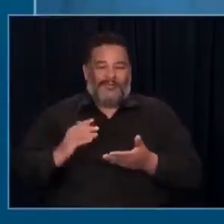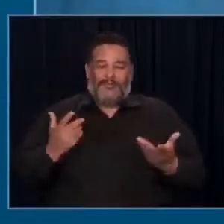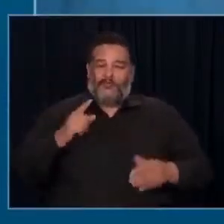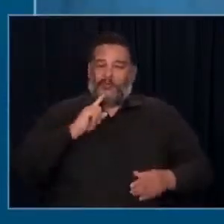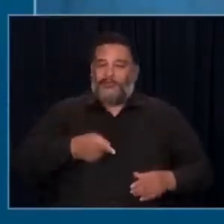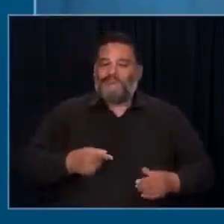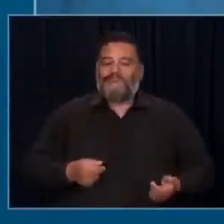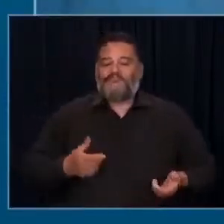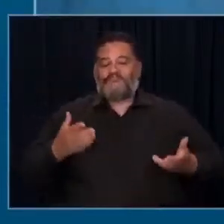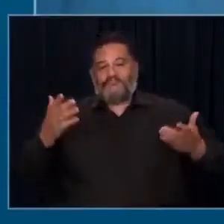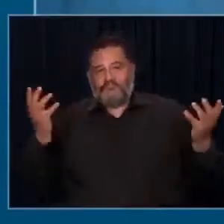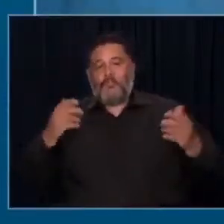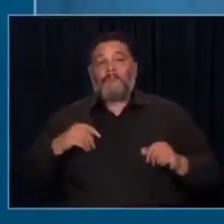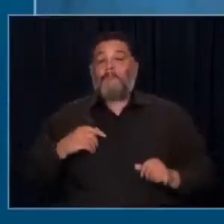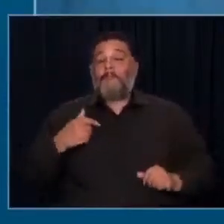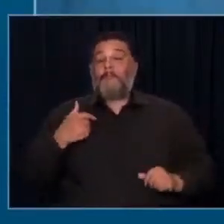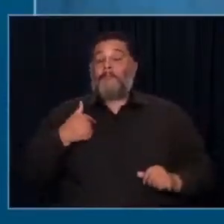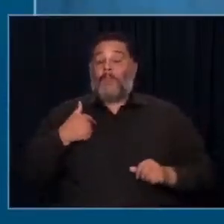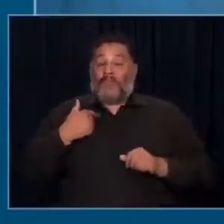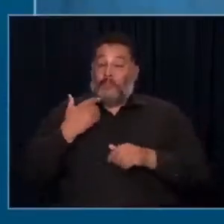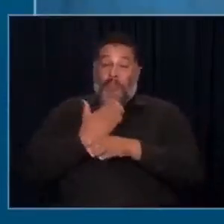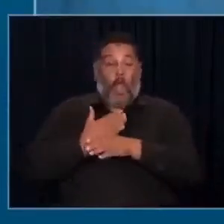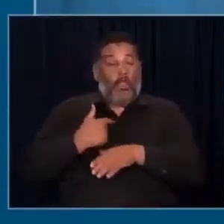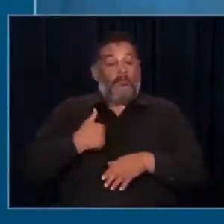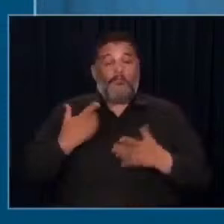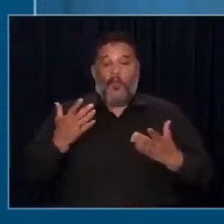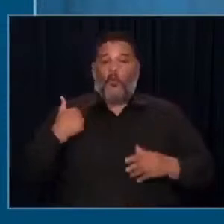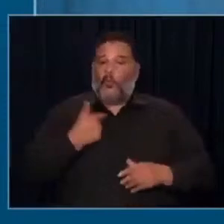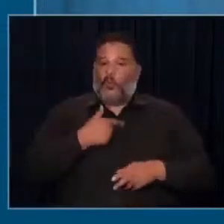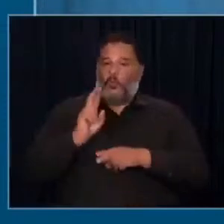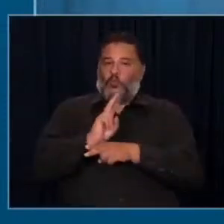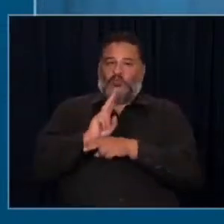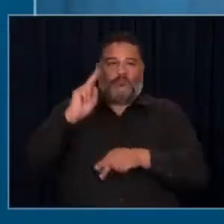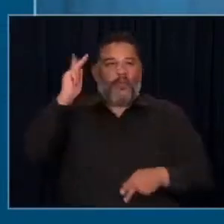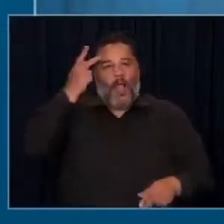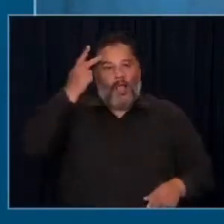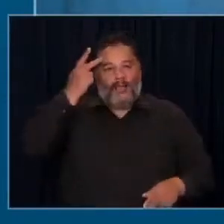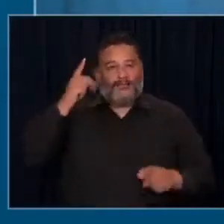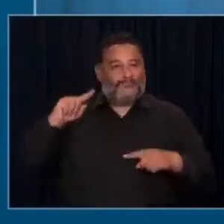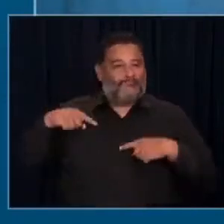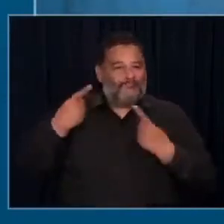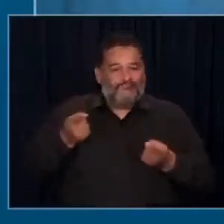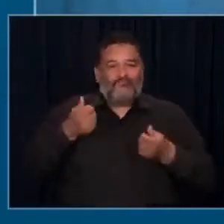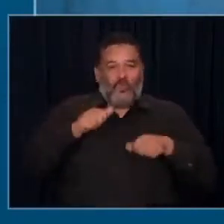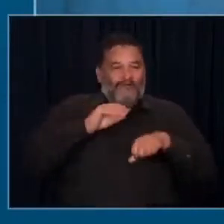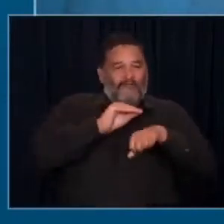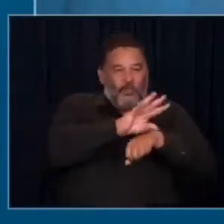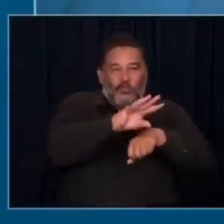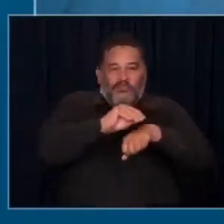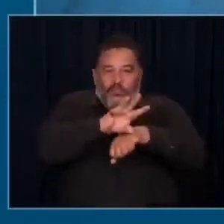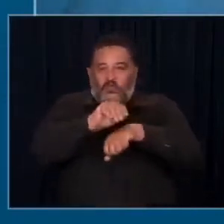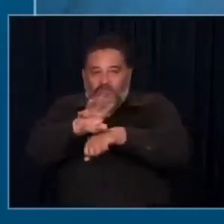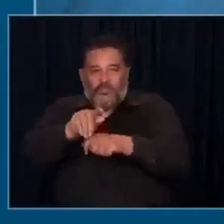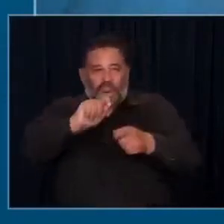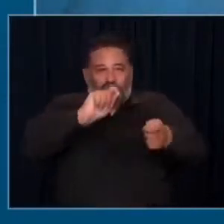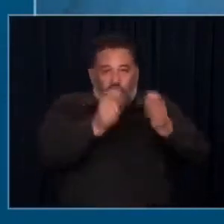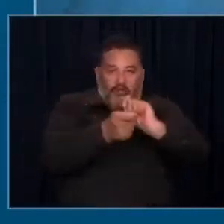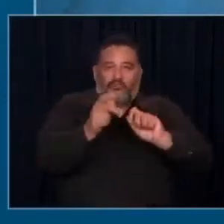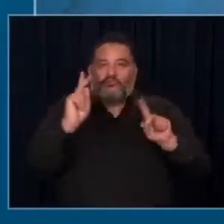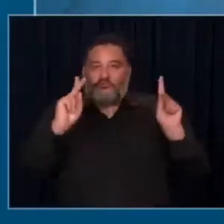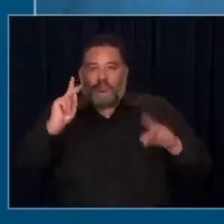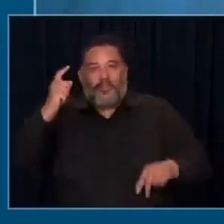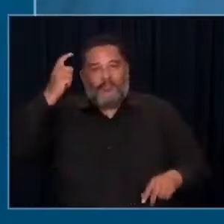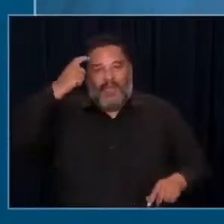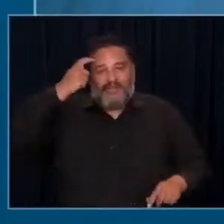is that we have used politics in trying to influence and change the people's minds and